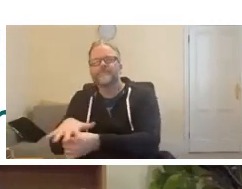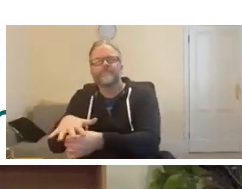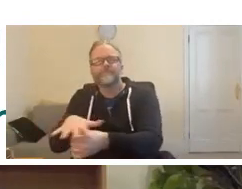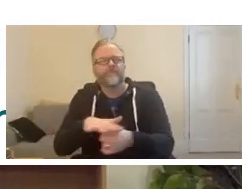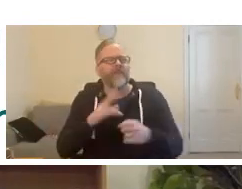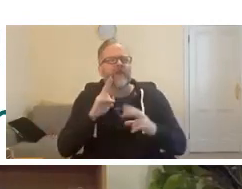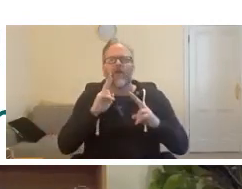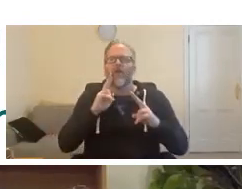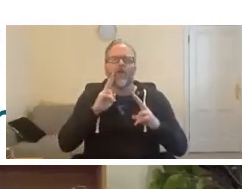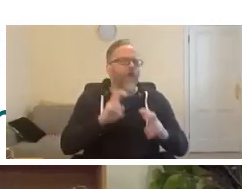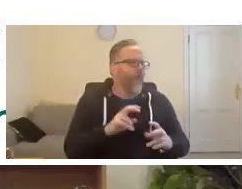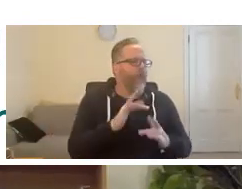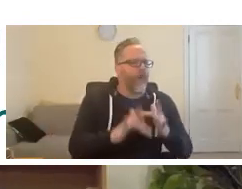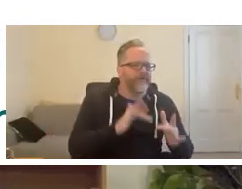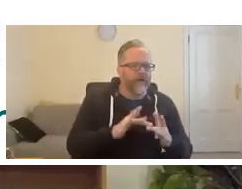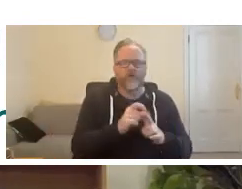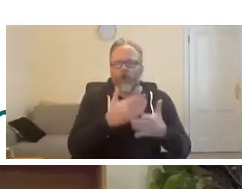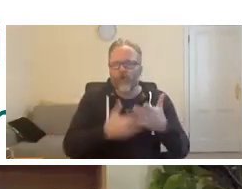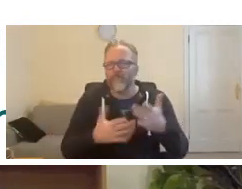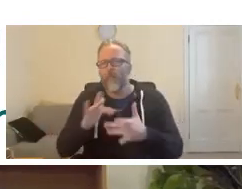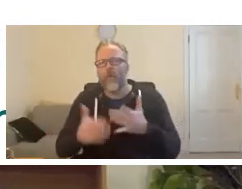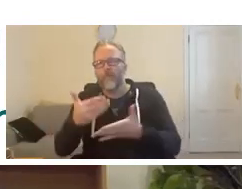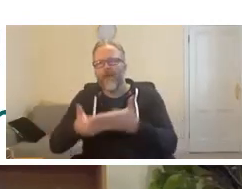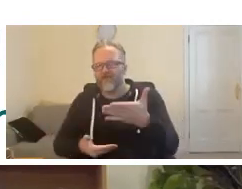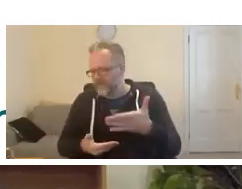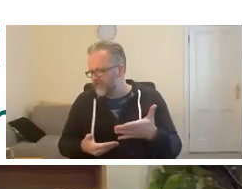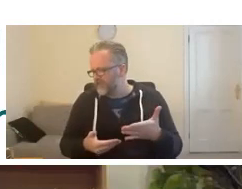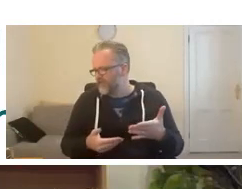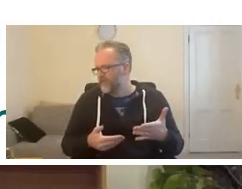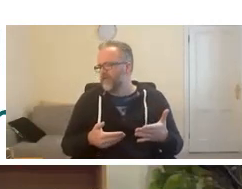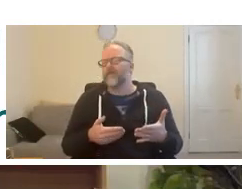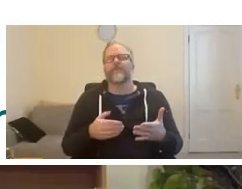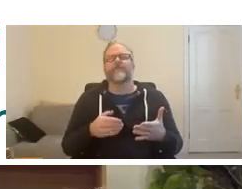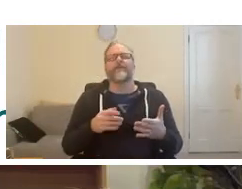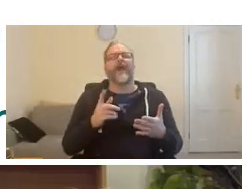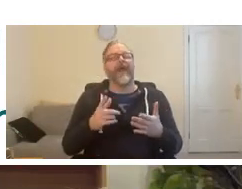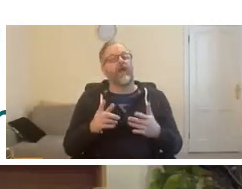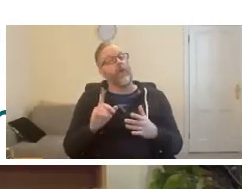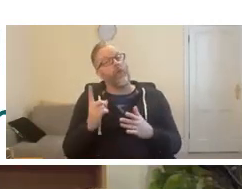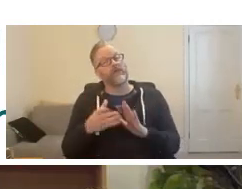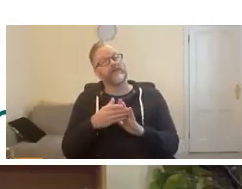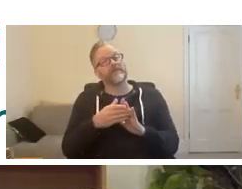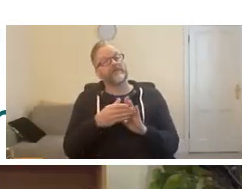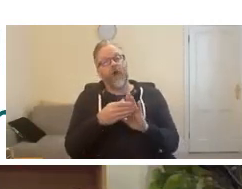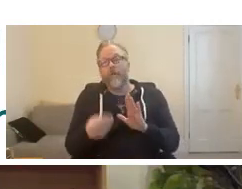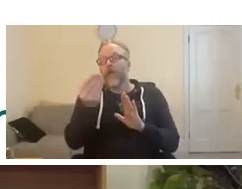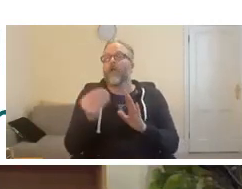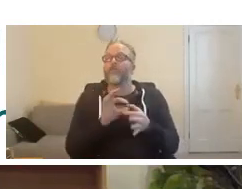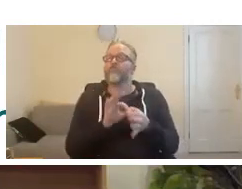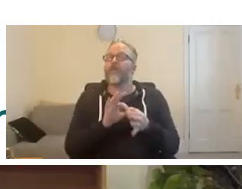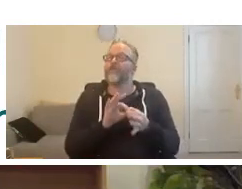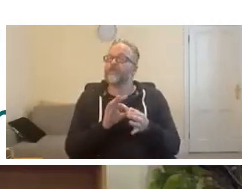through websites, documents that were on web pages. And the resultant sample of relevant articles was 7.